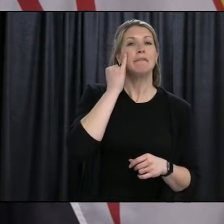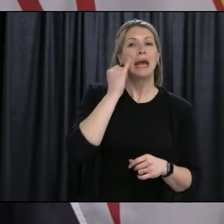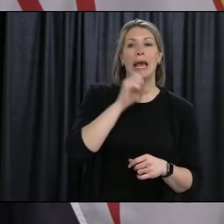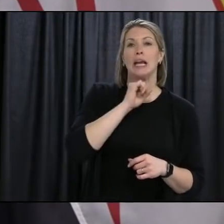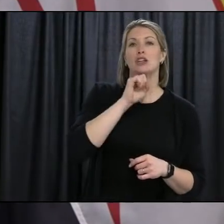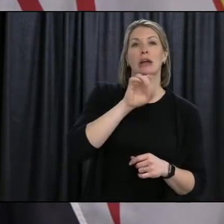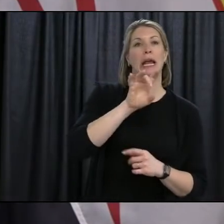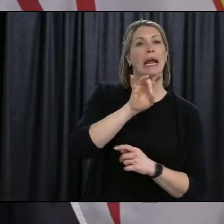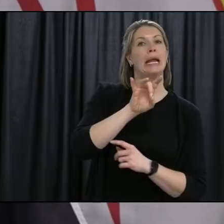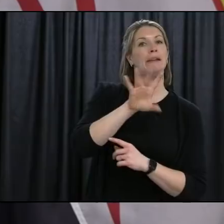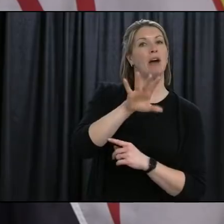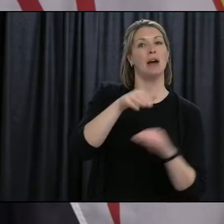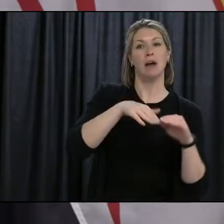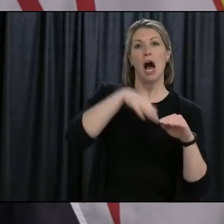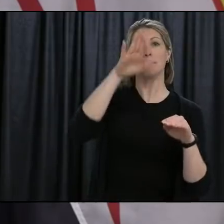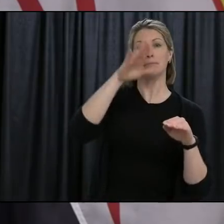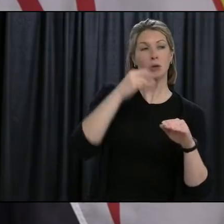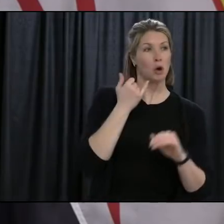In fact, that's,